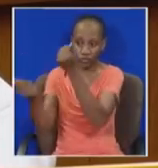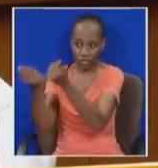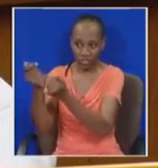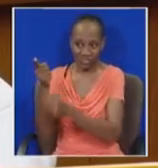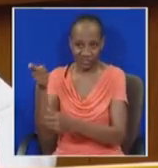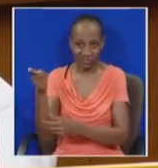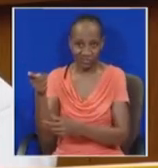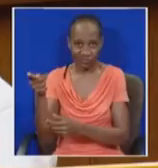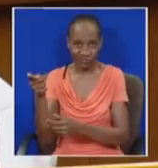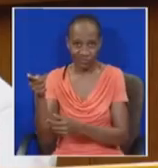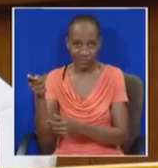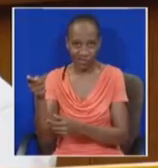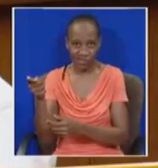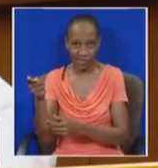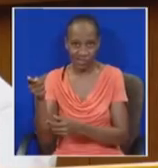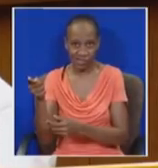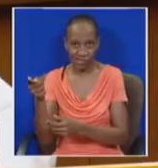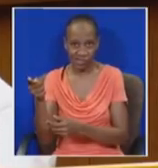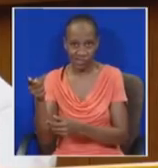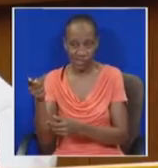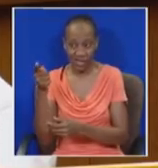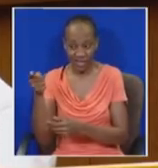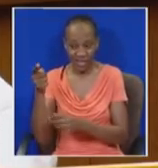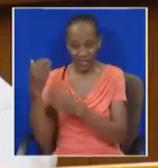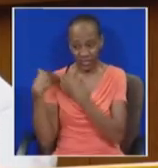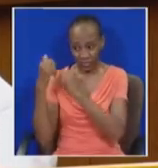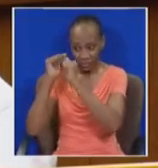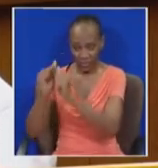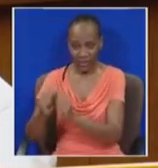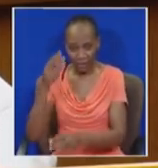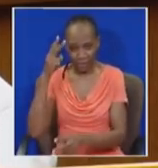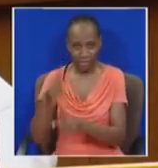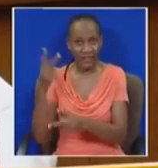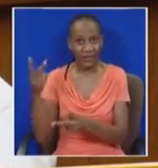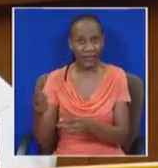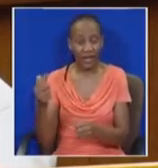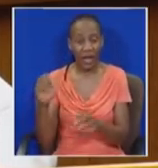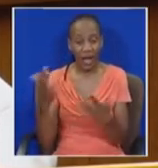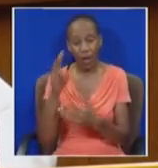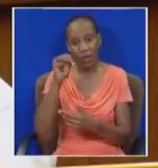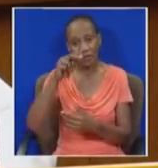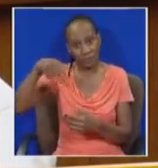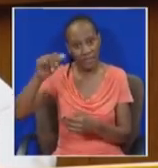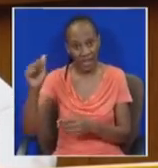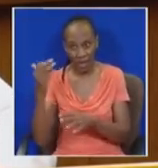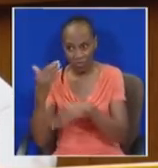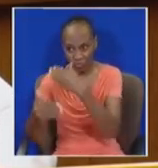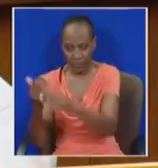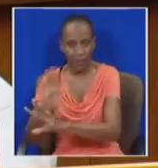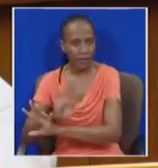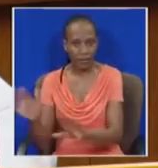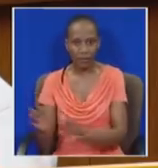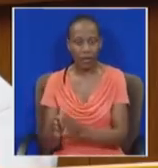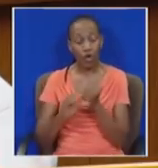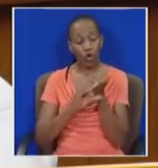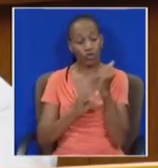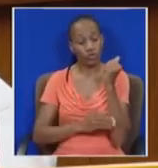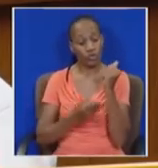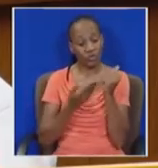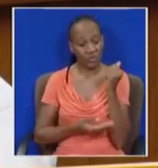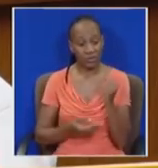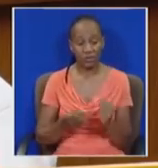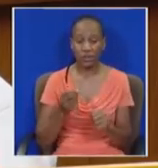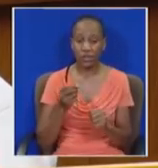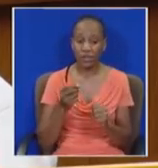be allowed to exercise final responsibility over the prosecuting authority. This section of the Constitution ought